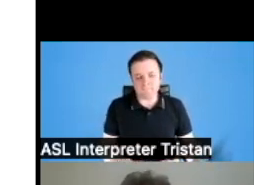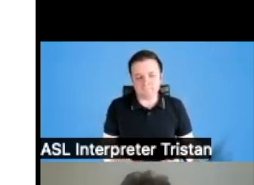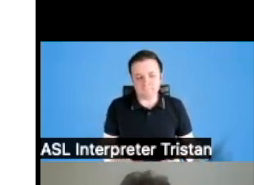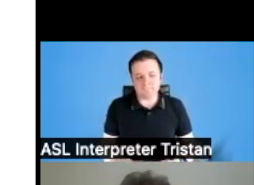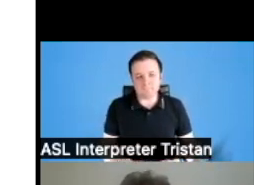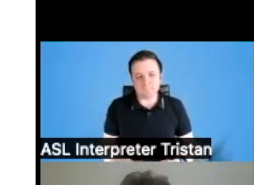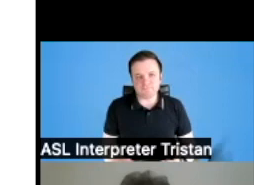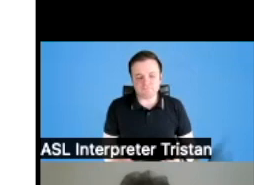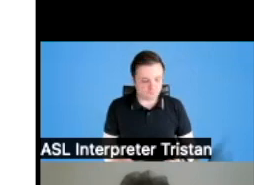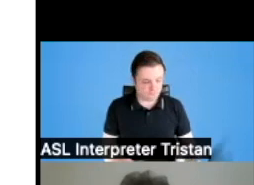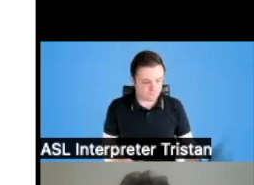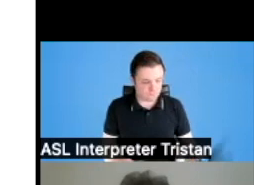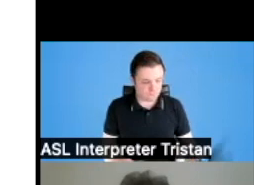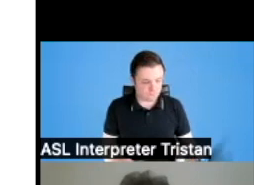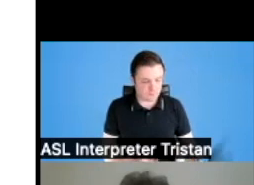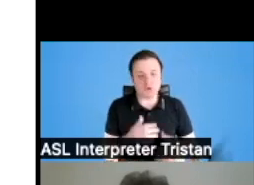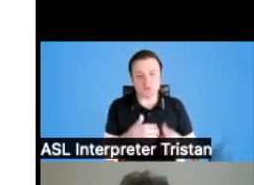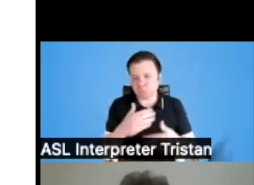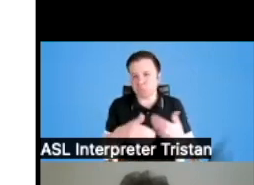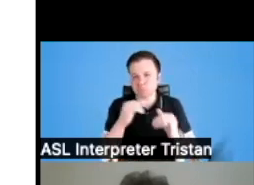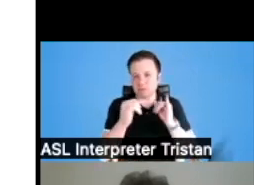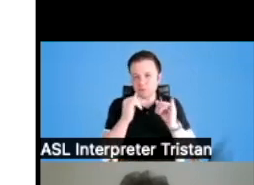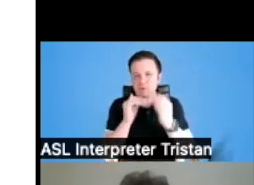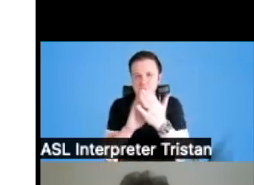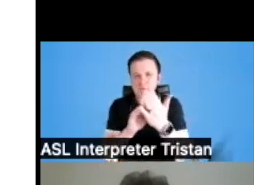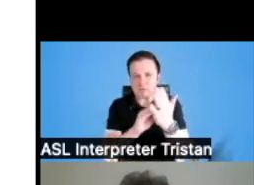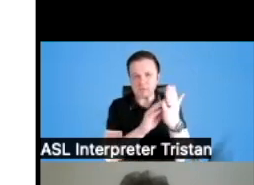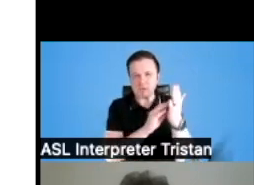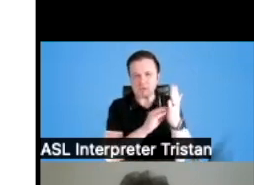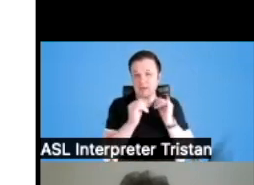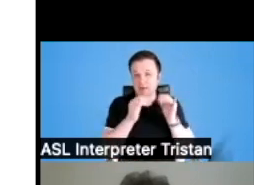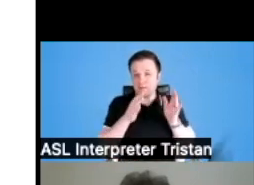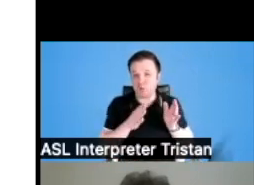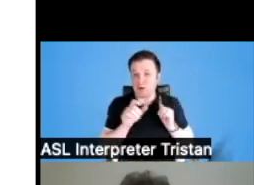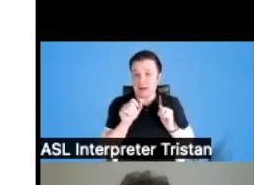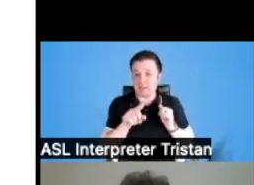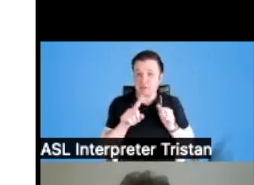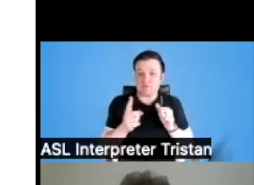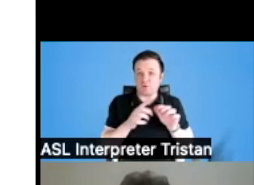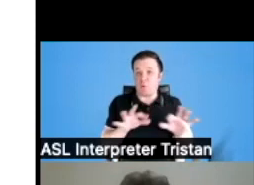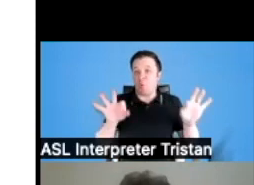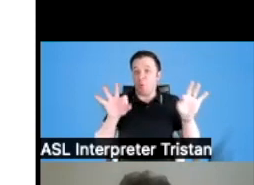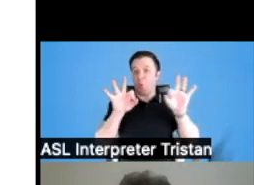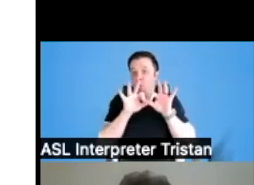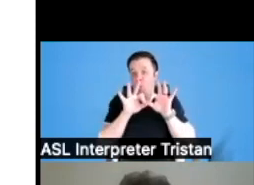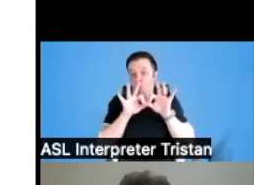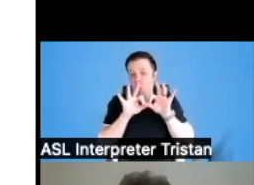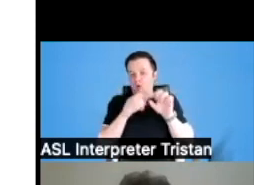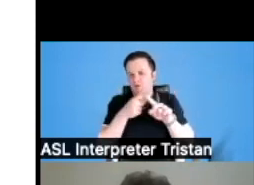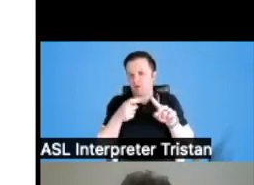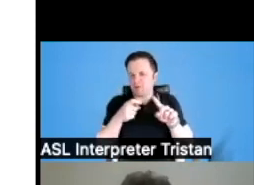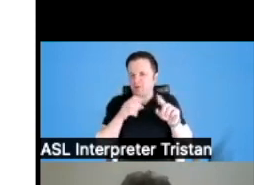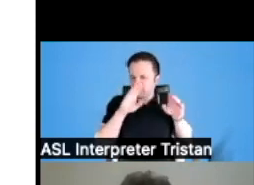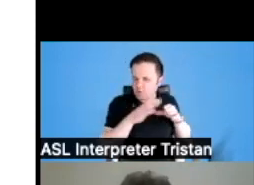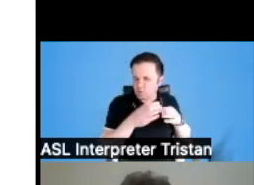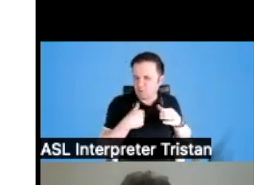in these interviews, the interviewer asked the first big question. And this came out of the focus group that I mentioned that really helped